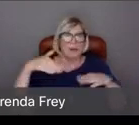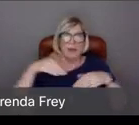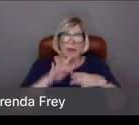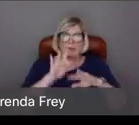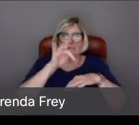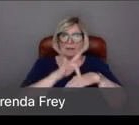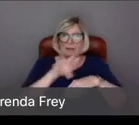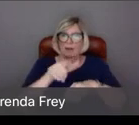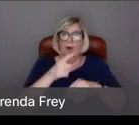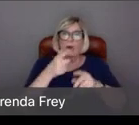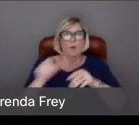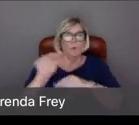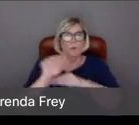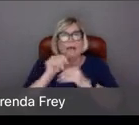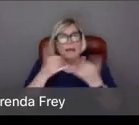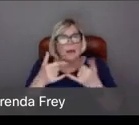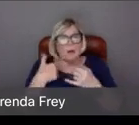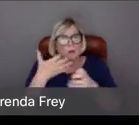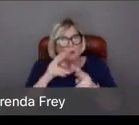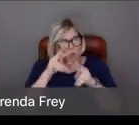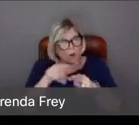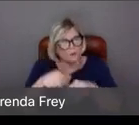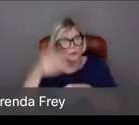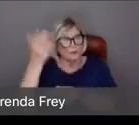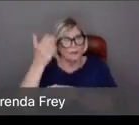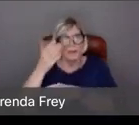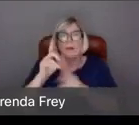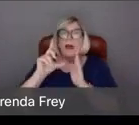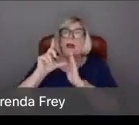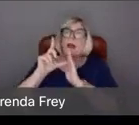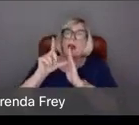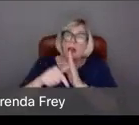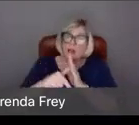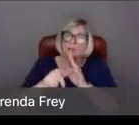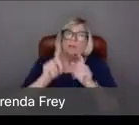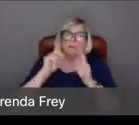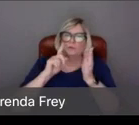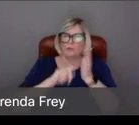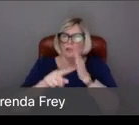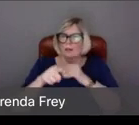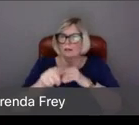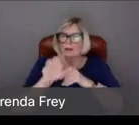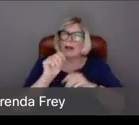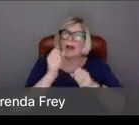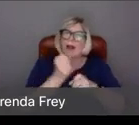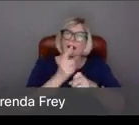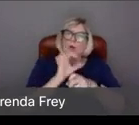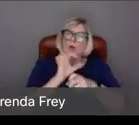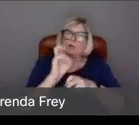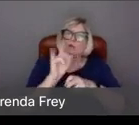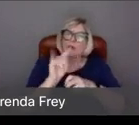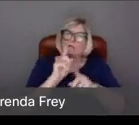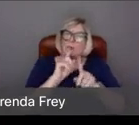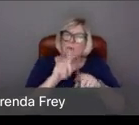go there tonight. Not right now, because I want you to watch this presentation, but later, go there and check it out. And usually